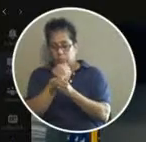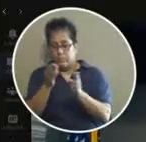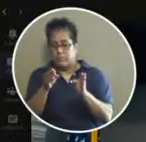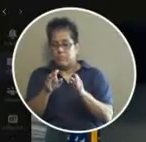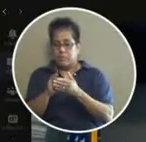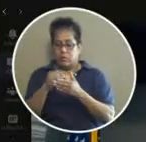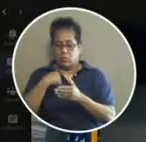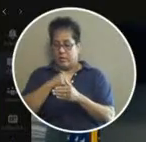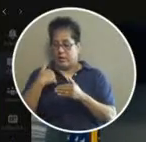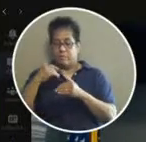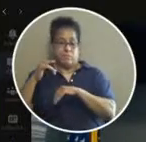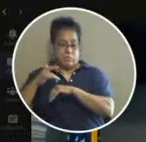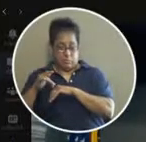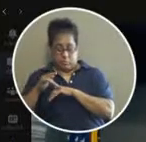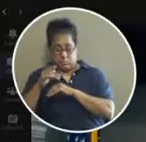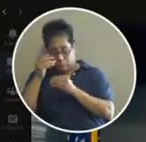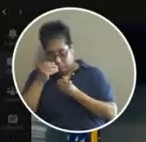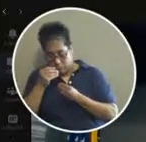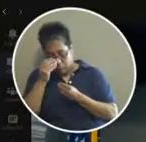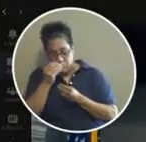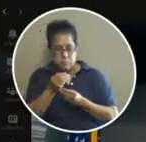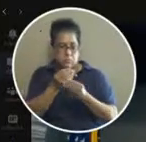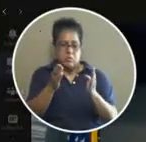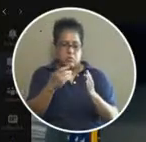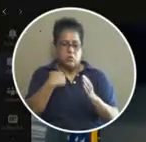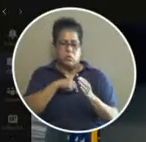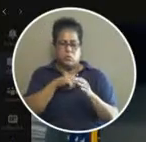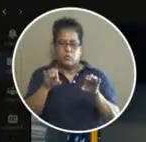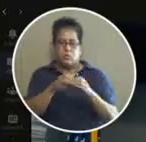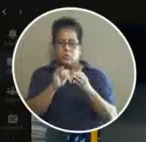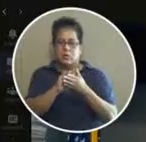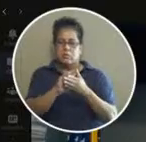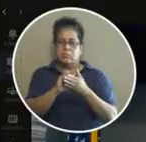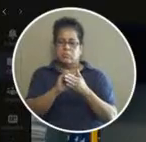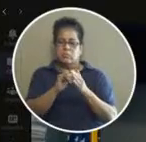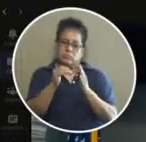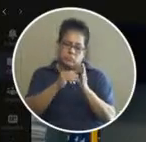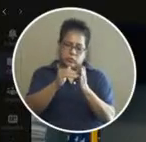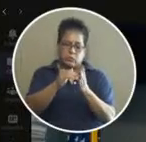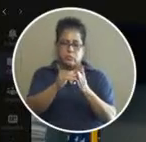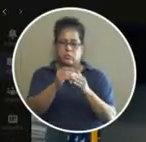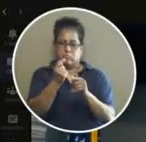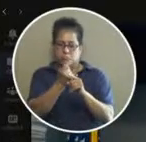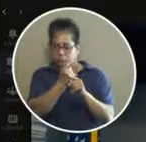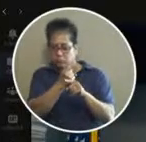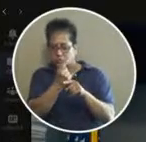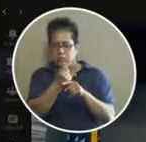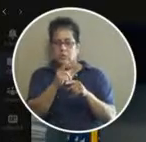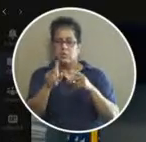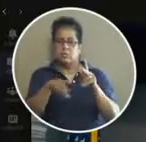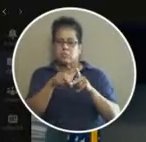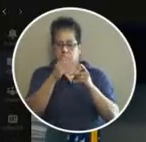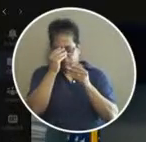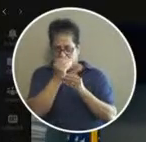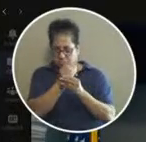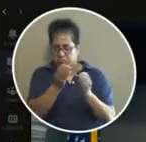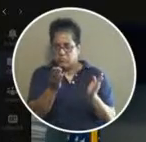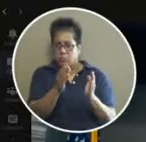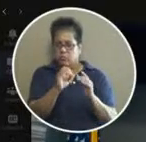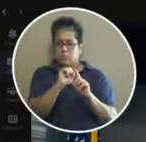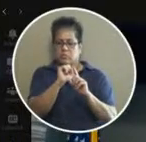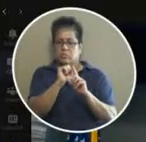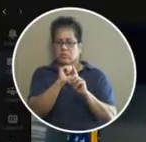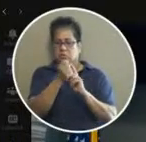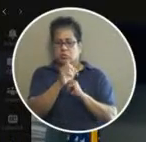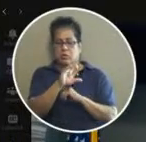have it available, and we do it in a very frequent and timely manner so the people will be informed of the situation of the